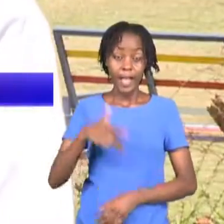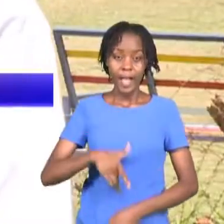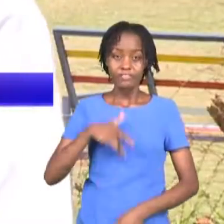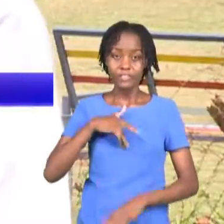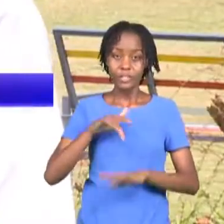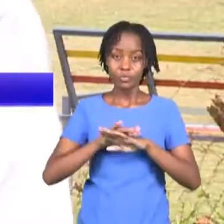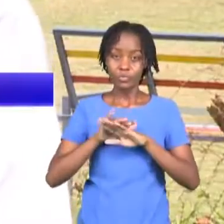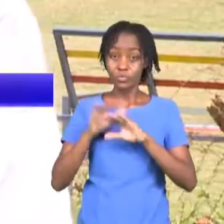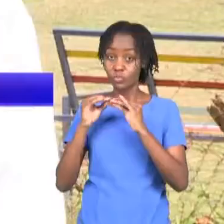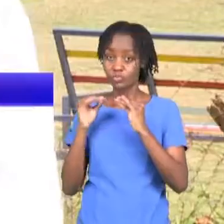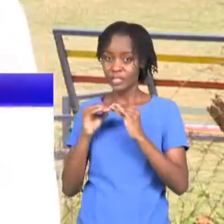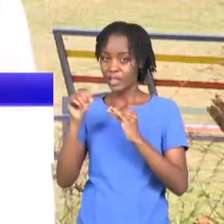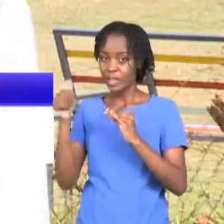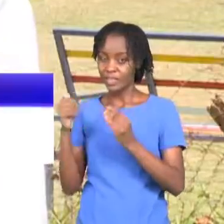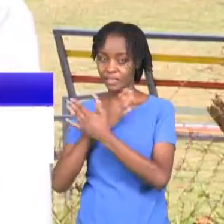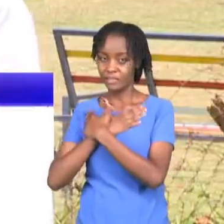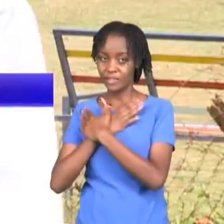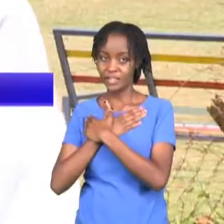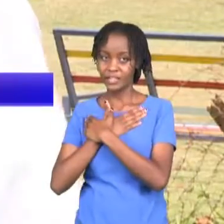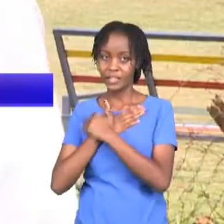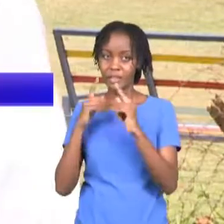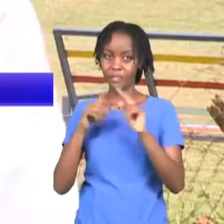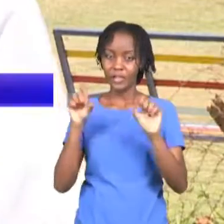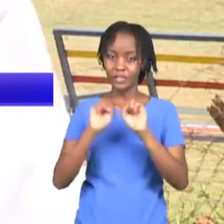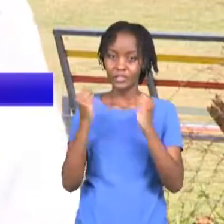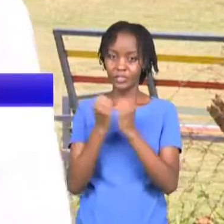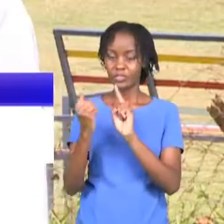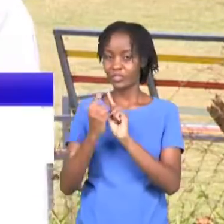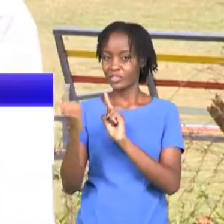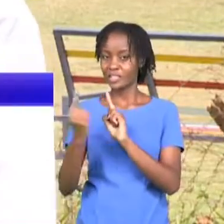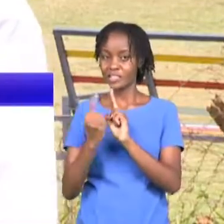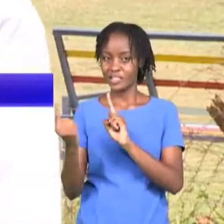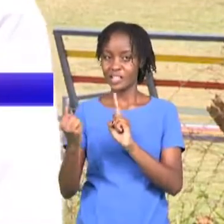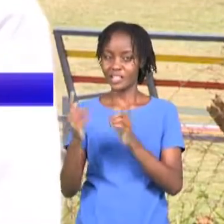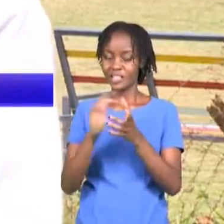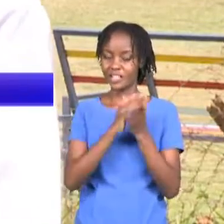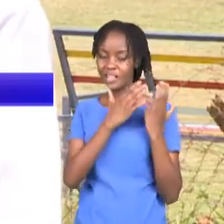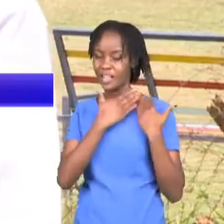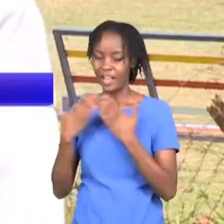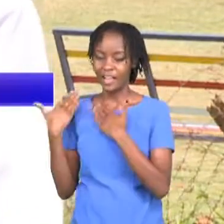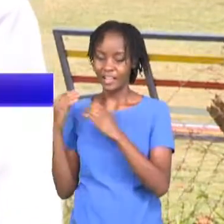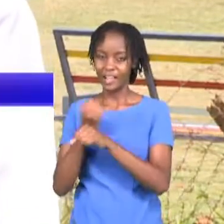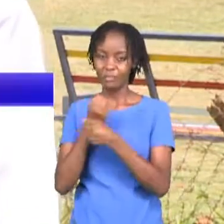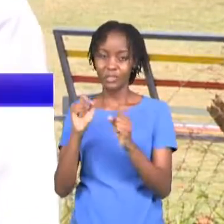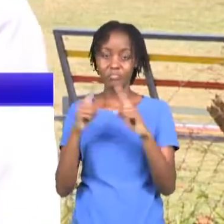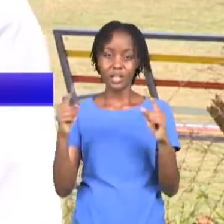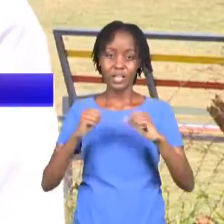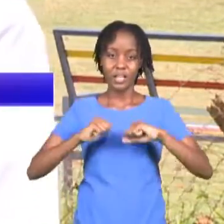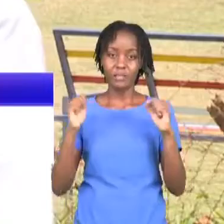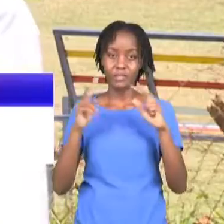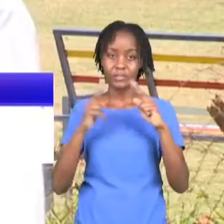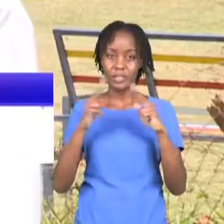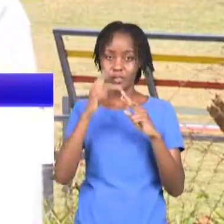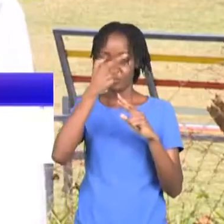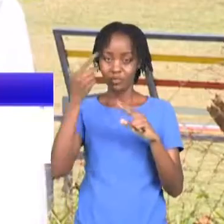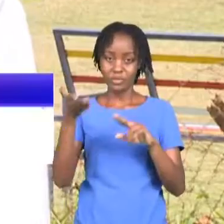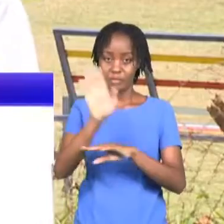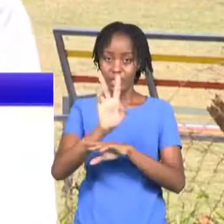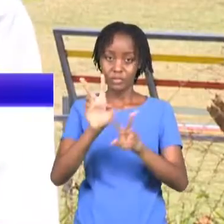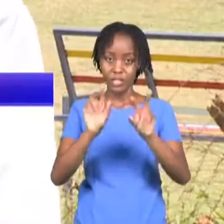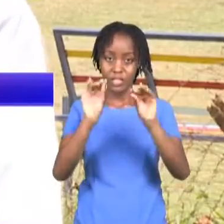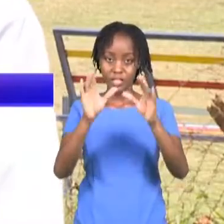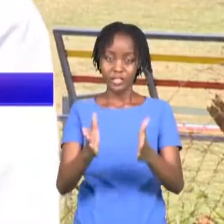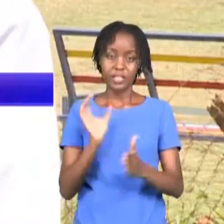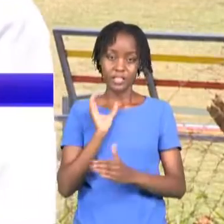of social distancing and all, we can't hug, so you just say hi. So we're excited to be back with our teachers, and also when you're